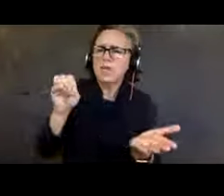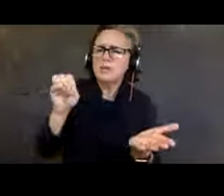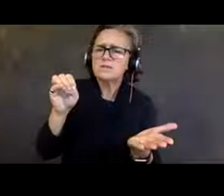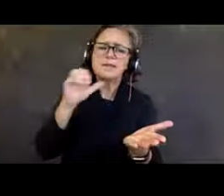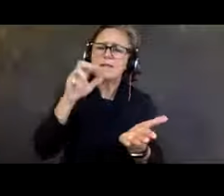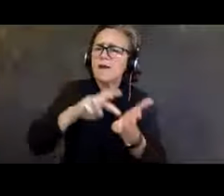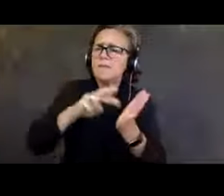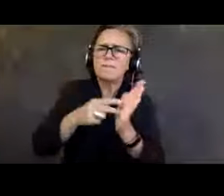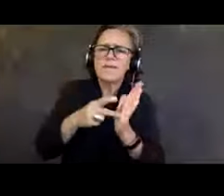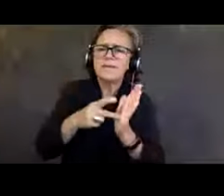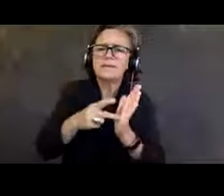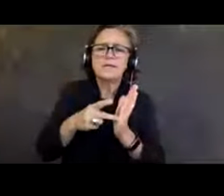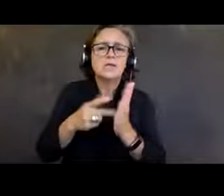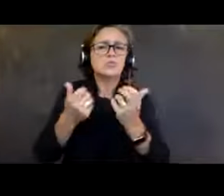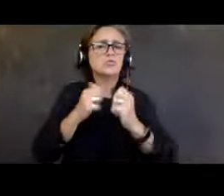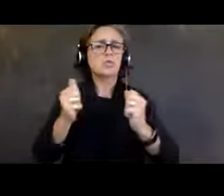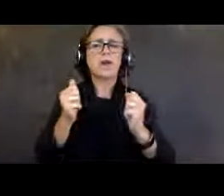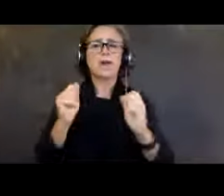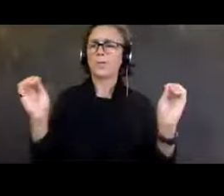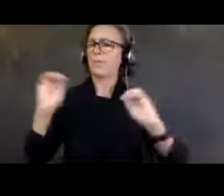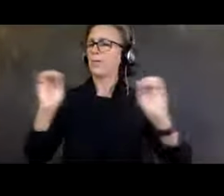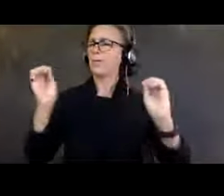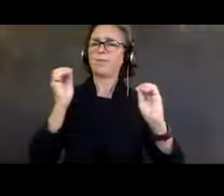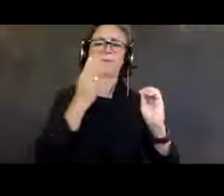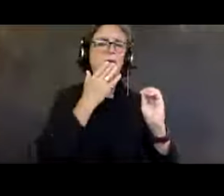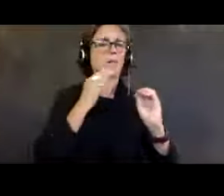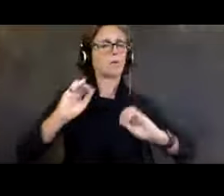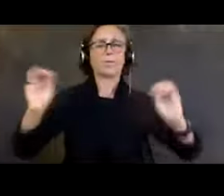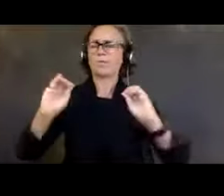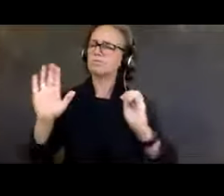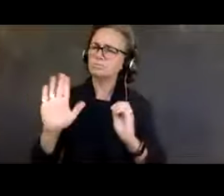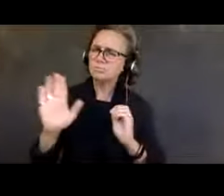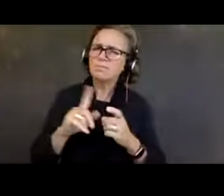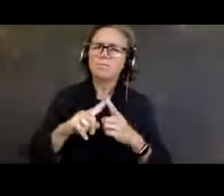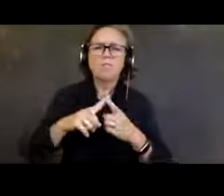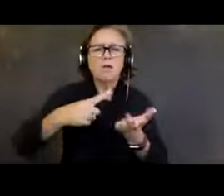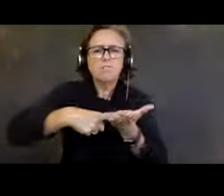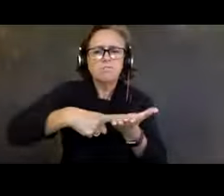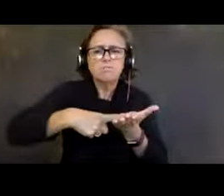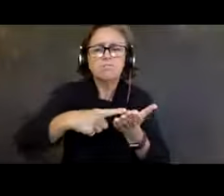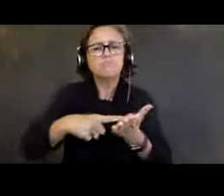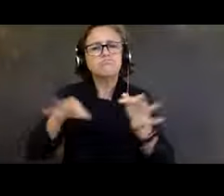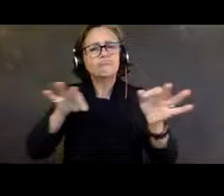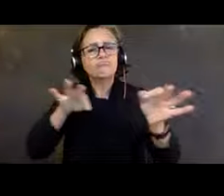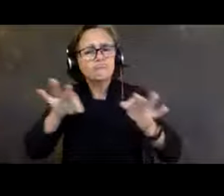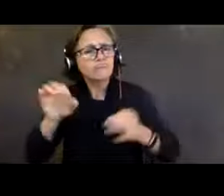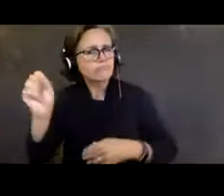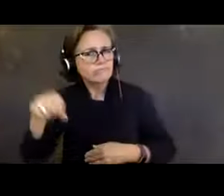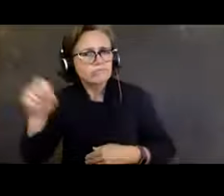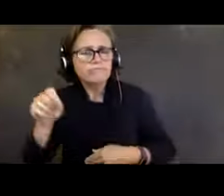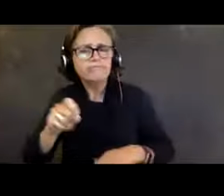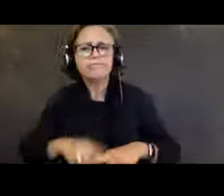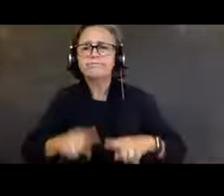our kids they're different genders, they're different hair colors, they're different eye colors.